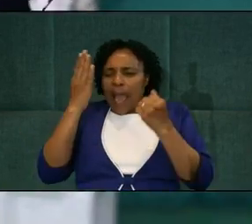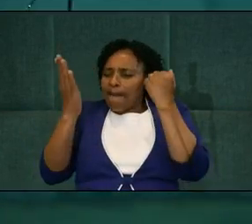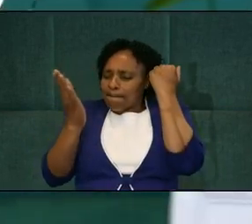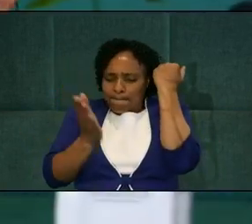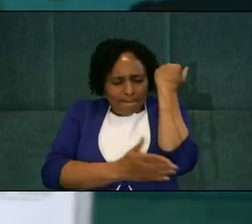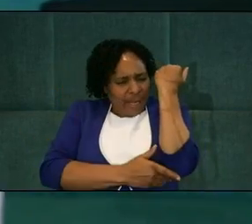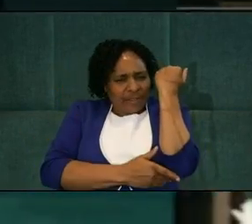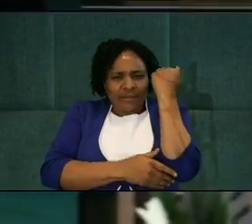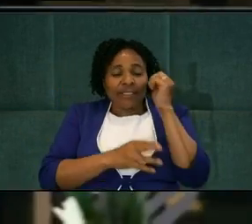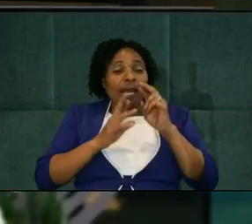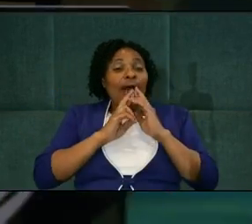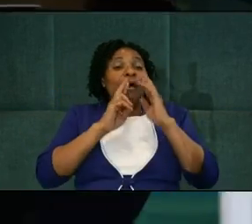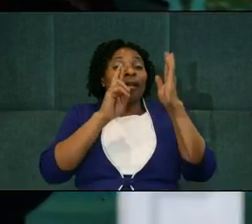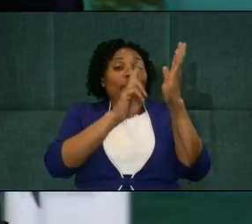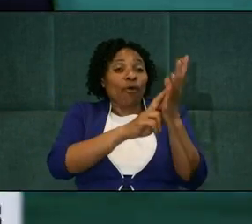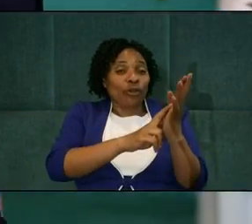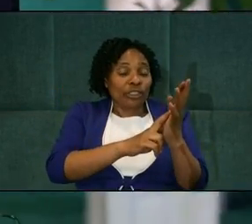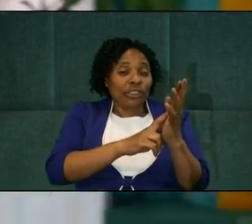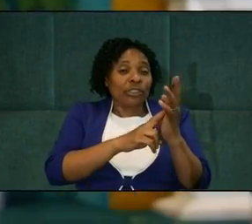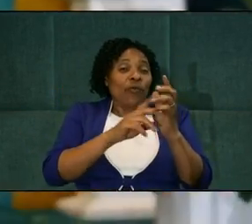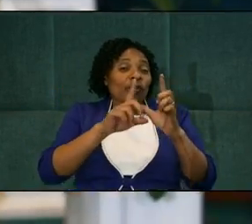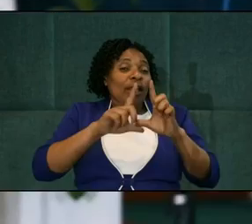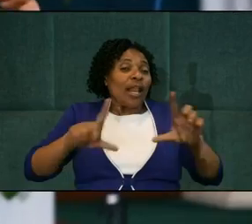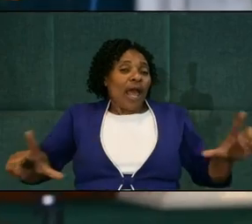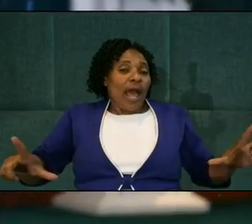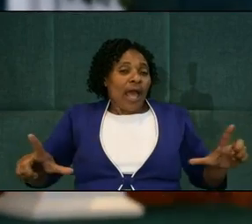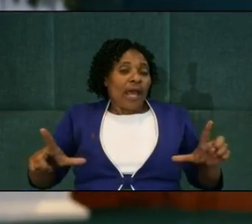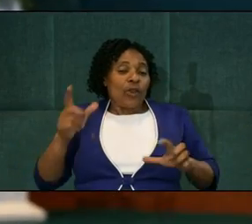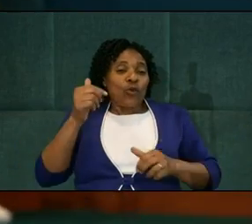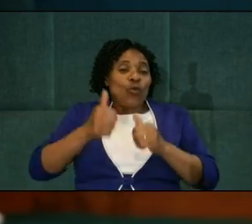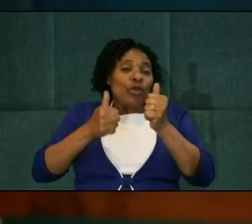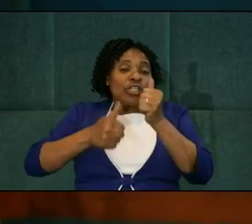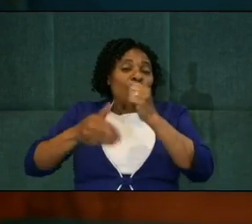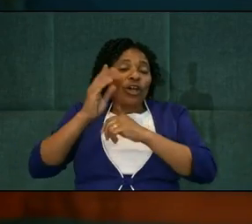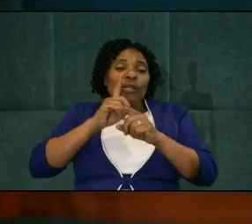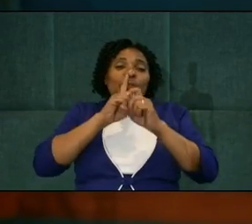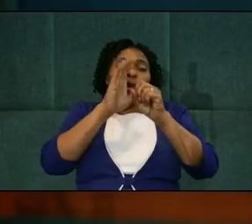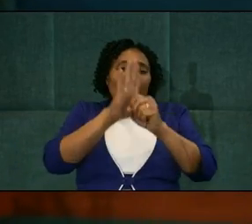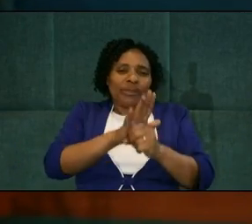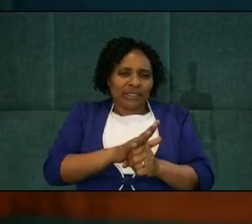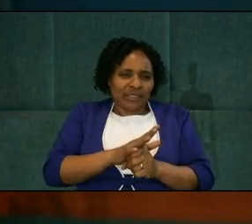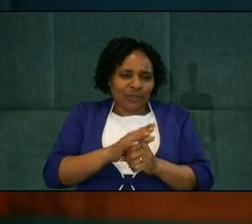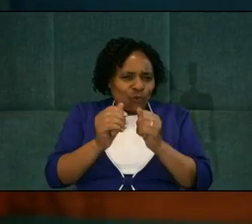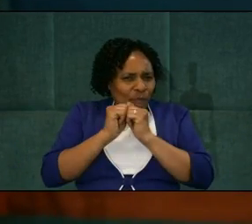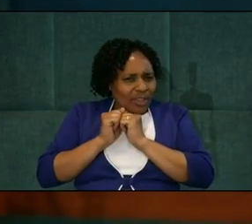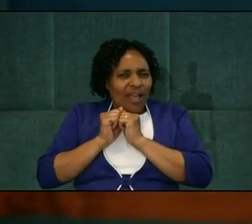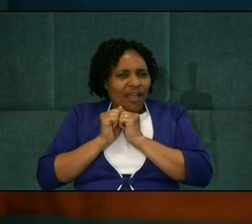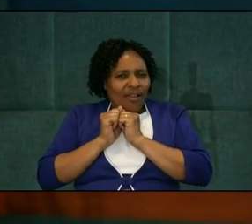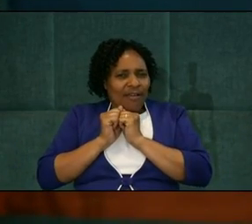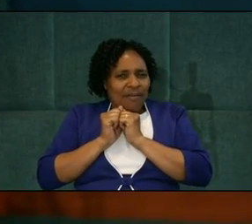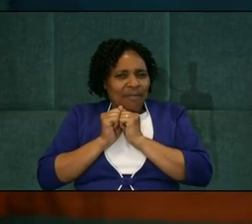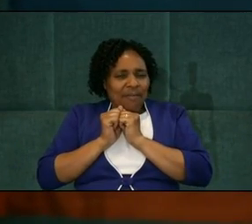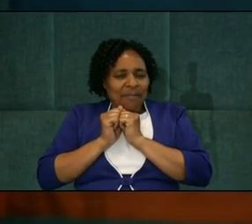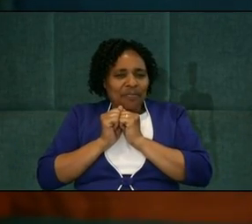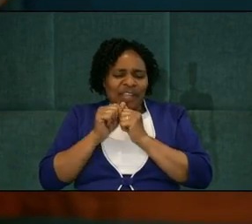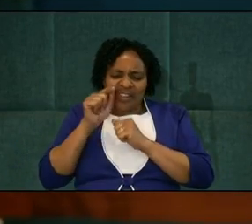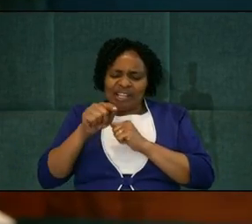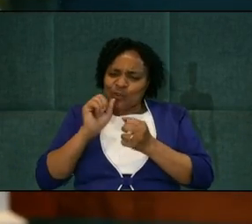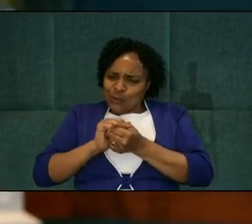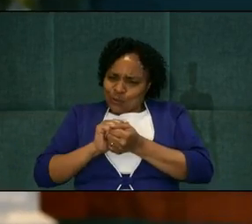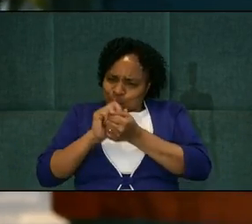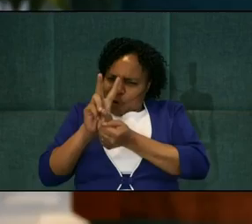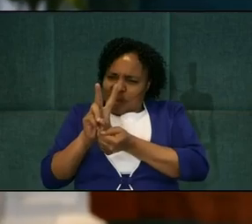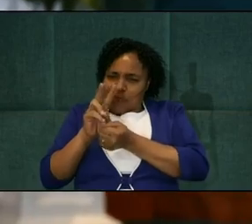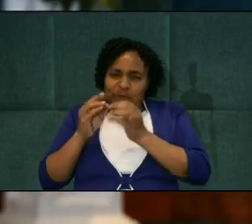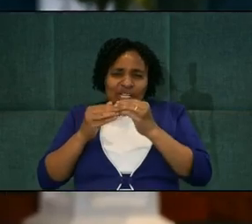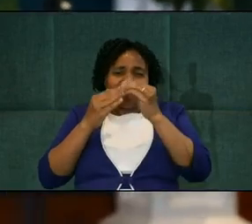of the land that God promised them. Are you with me? These 12